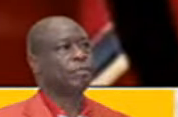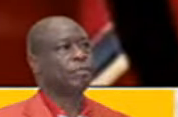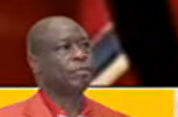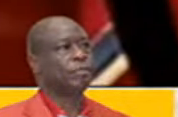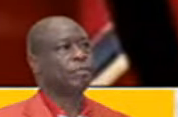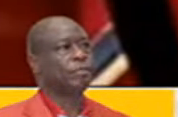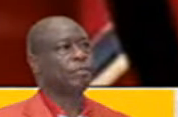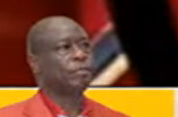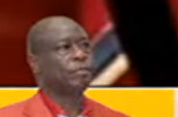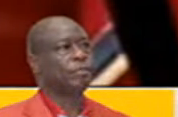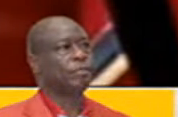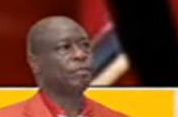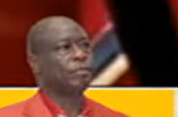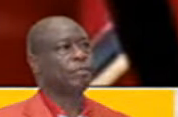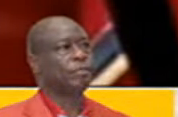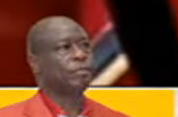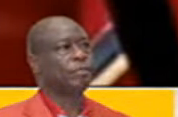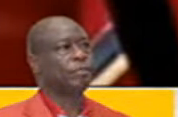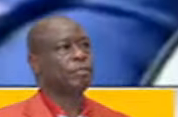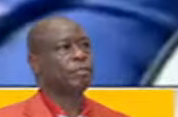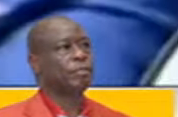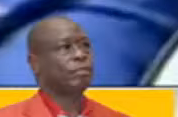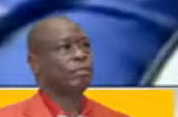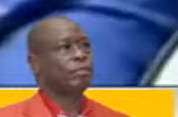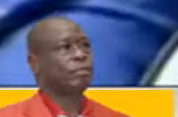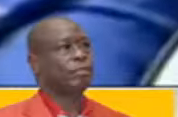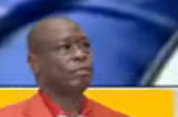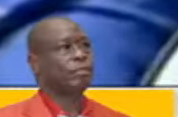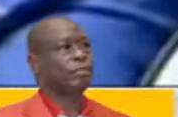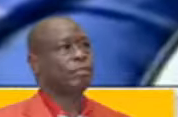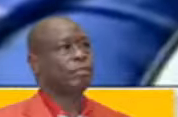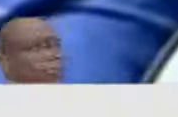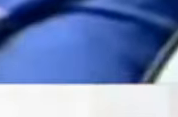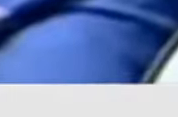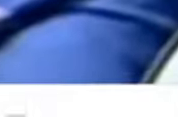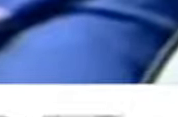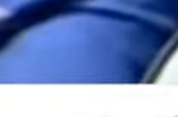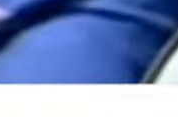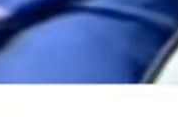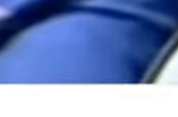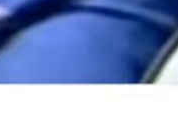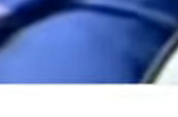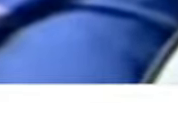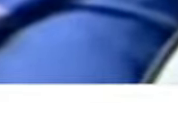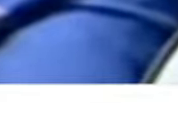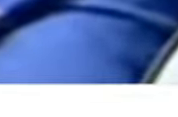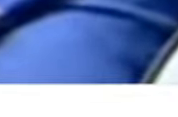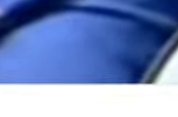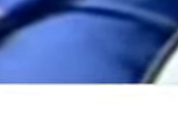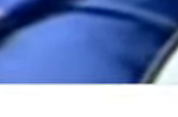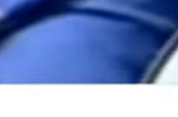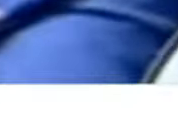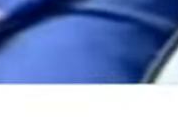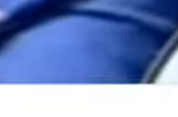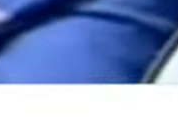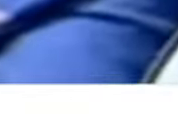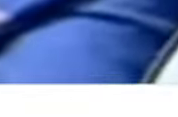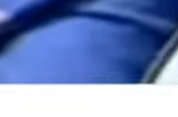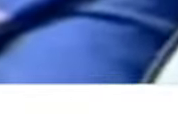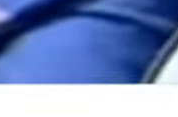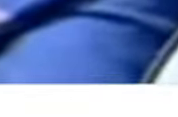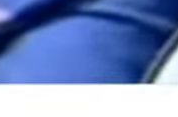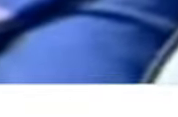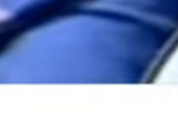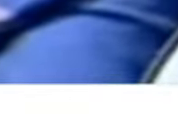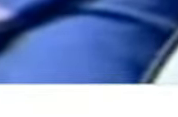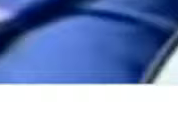judge in a functional democracy in a country of rule of law like ours, when a judge makes a finding against, and the judges make findings